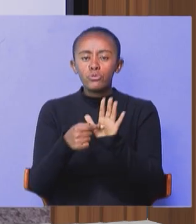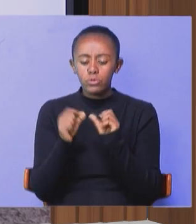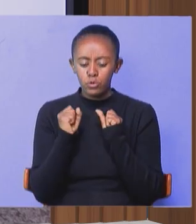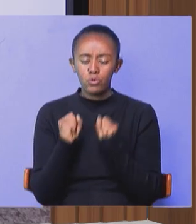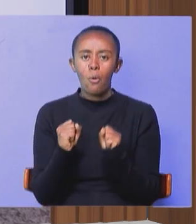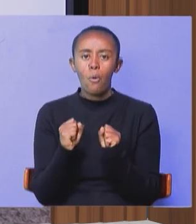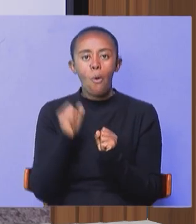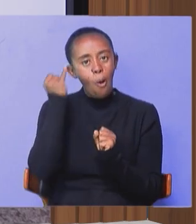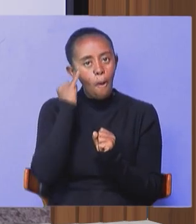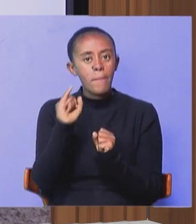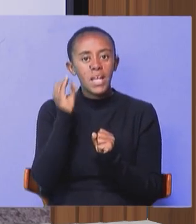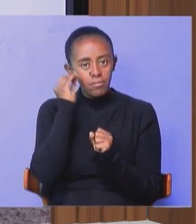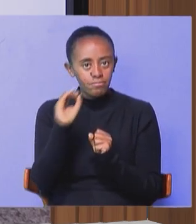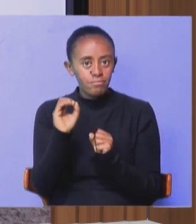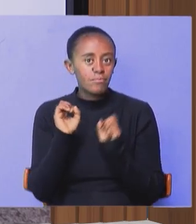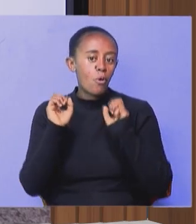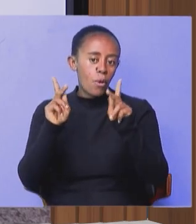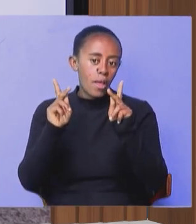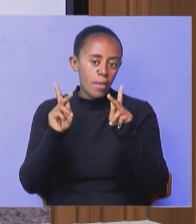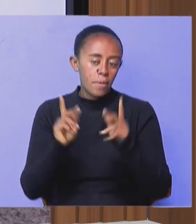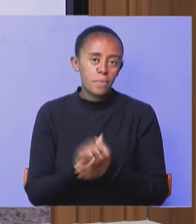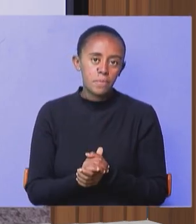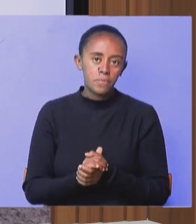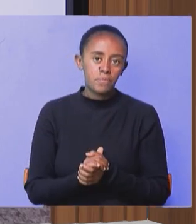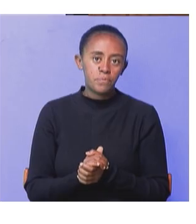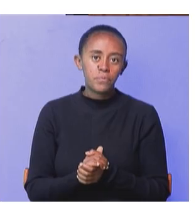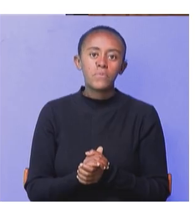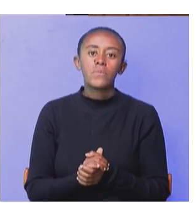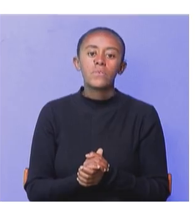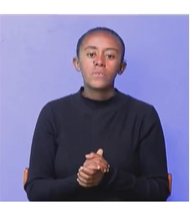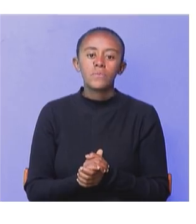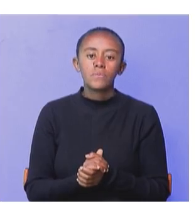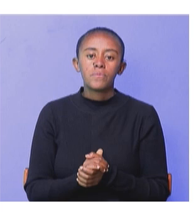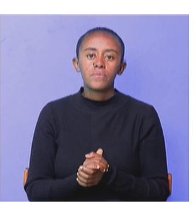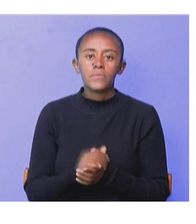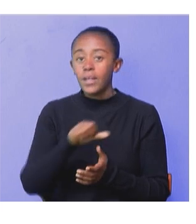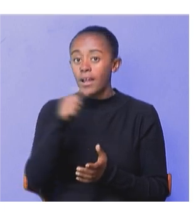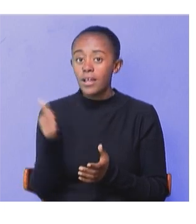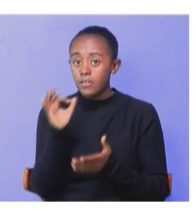strong opinions. Okay. What